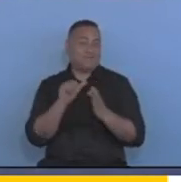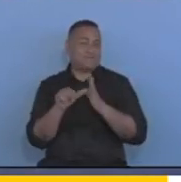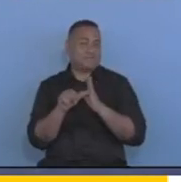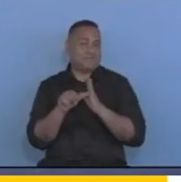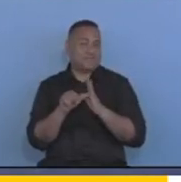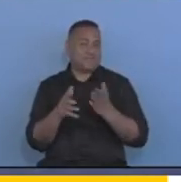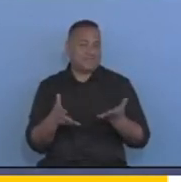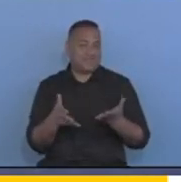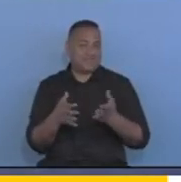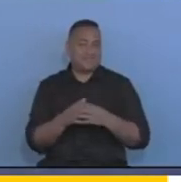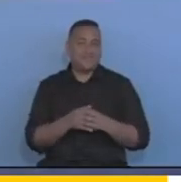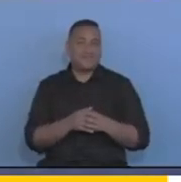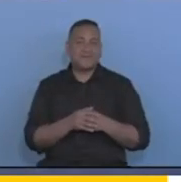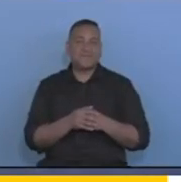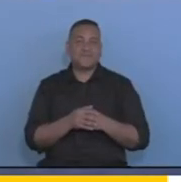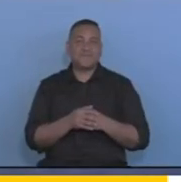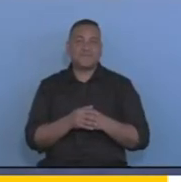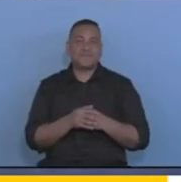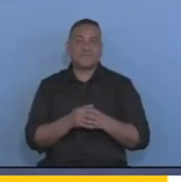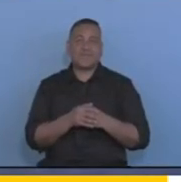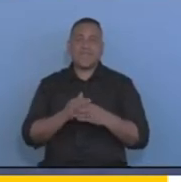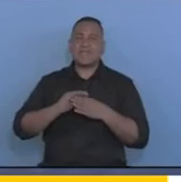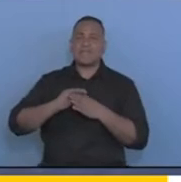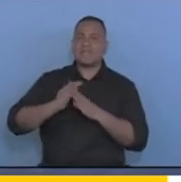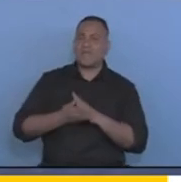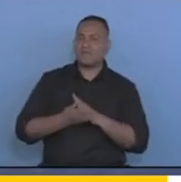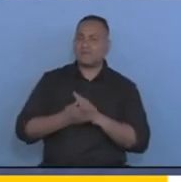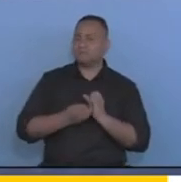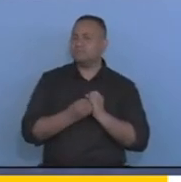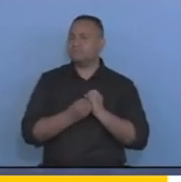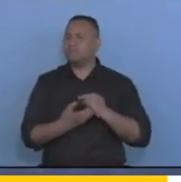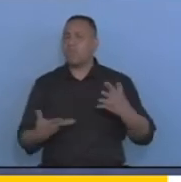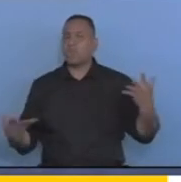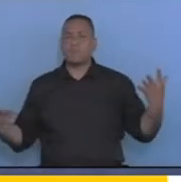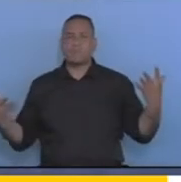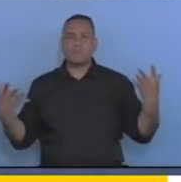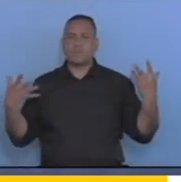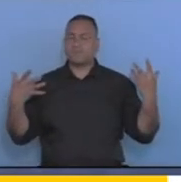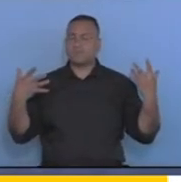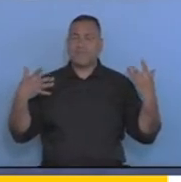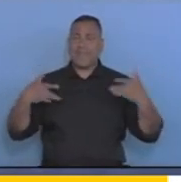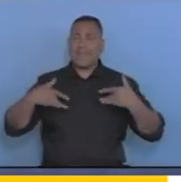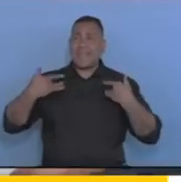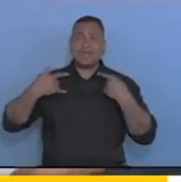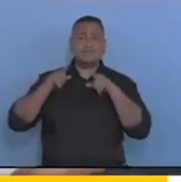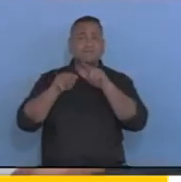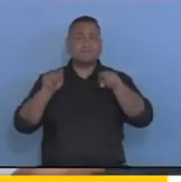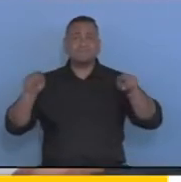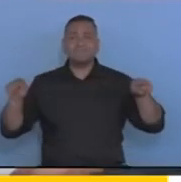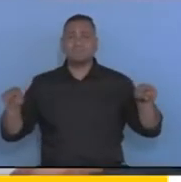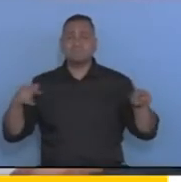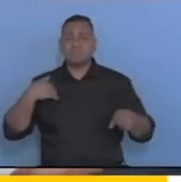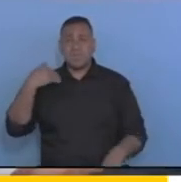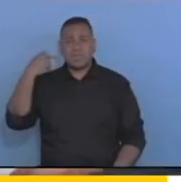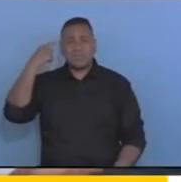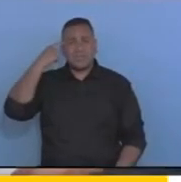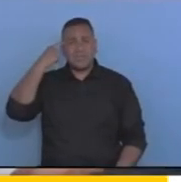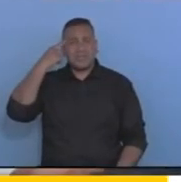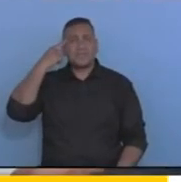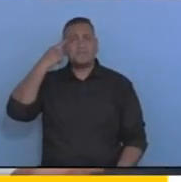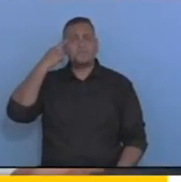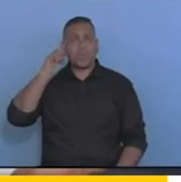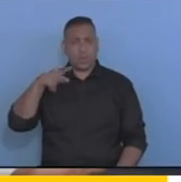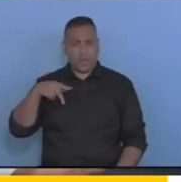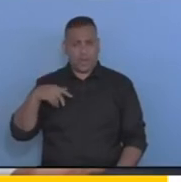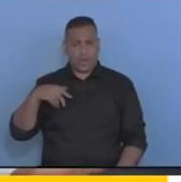something that covers so much in today's life. Mm. Basically everything. So I'm just thinking, as a prospective student, what